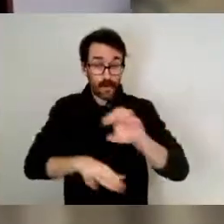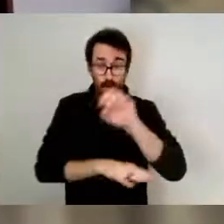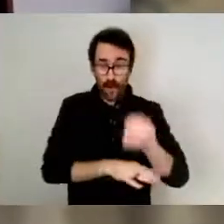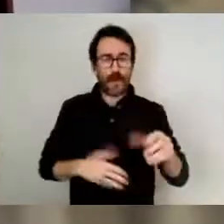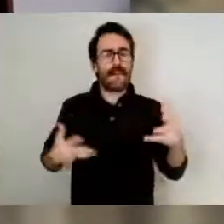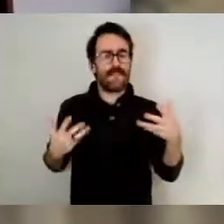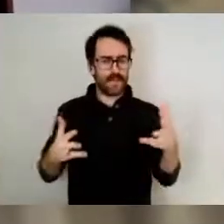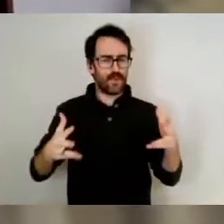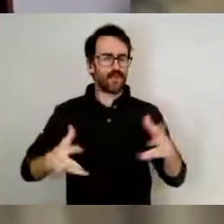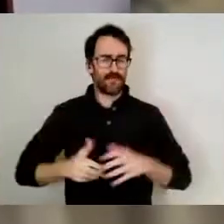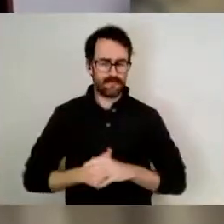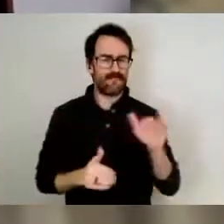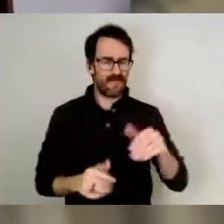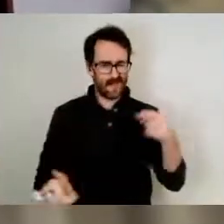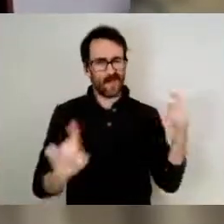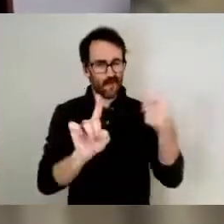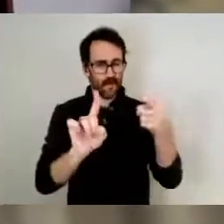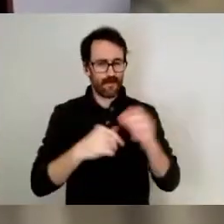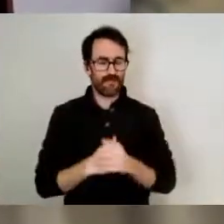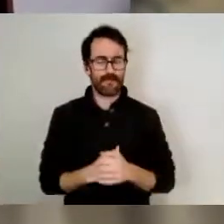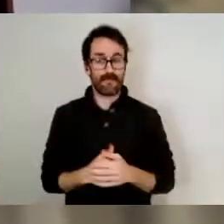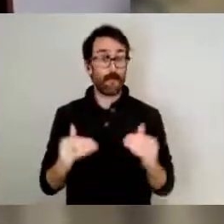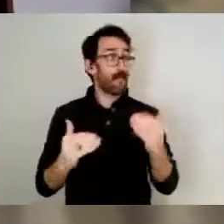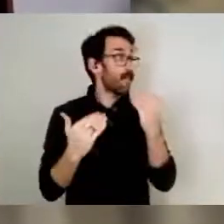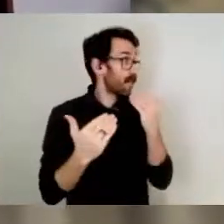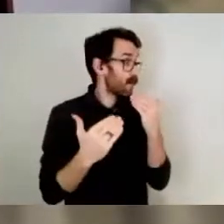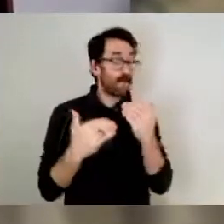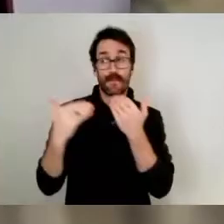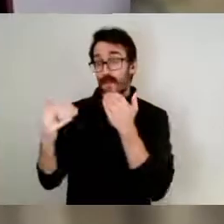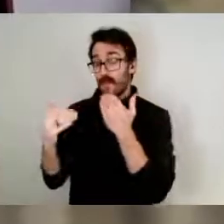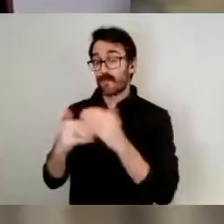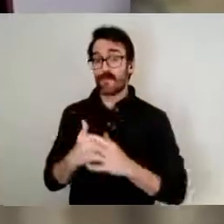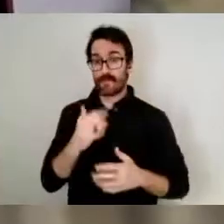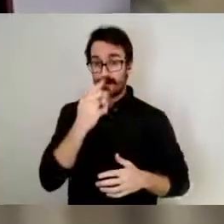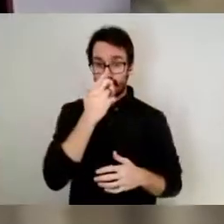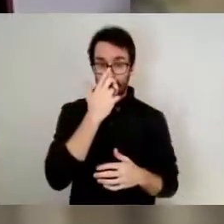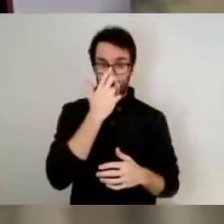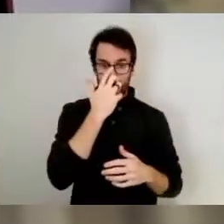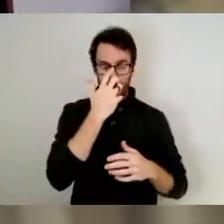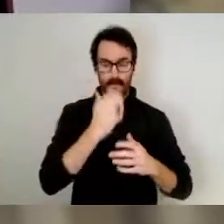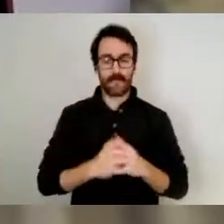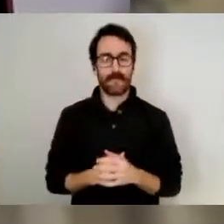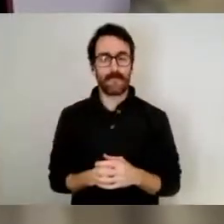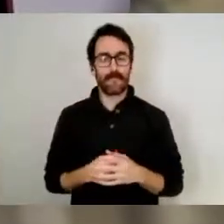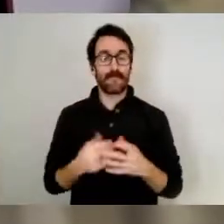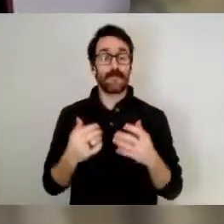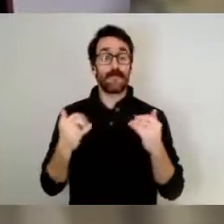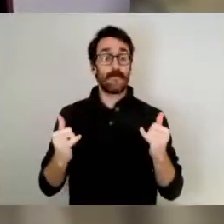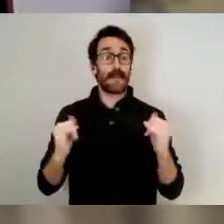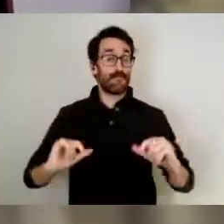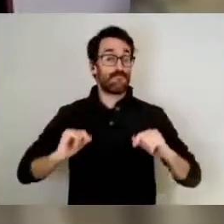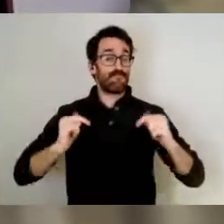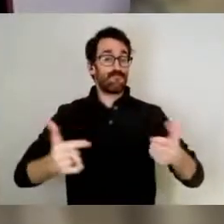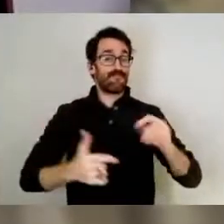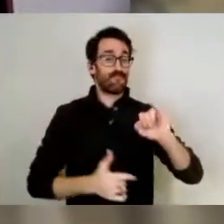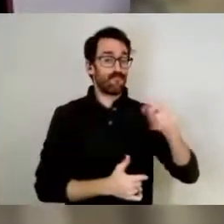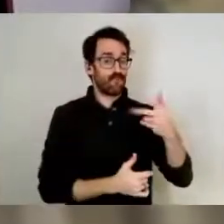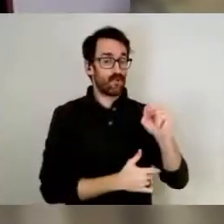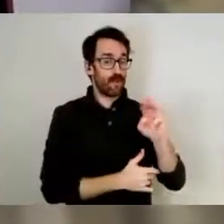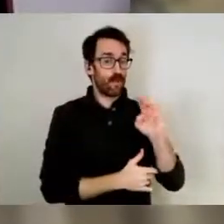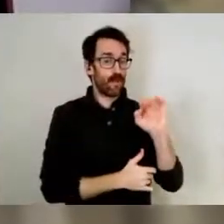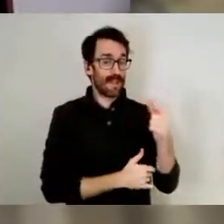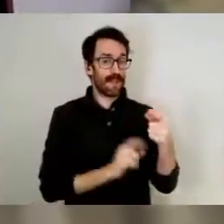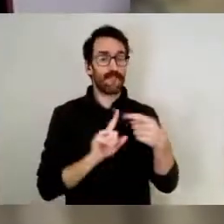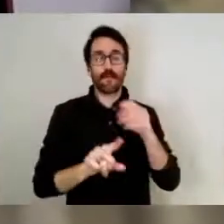to come in, augment our current staff to allow us to resume some of the work that's been put aside from our